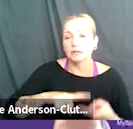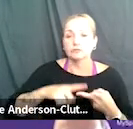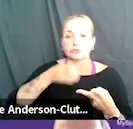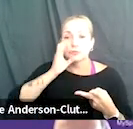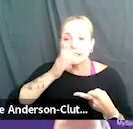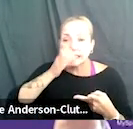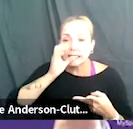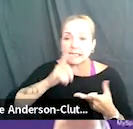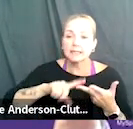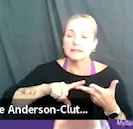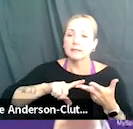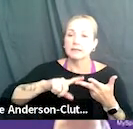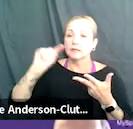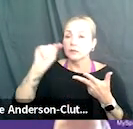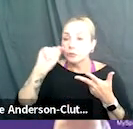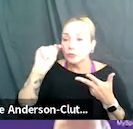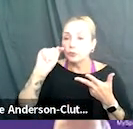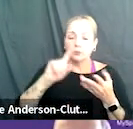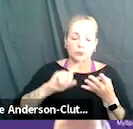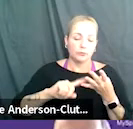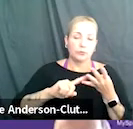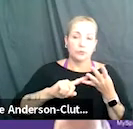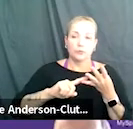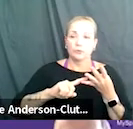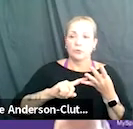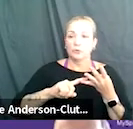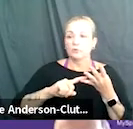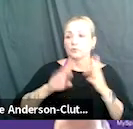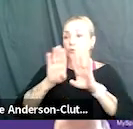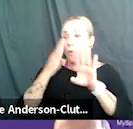toilet, walking out the door, stuff like that.